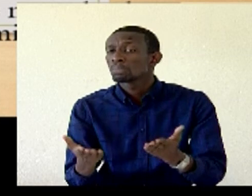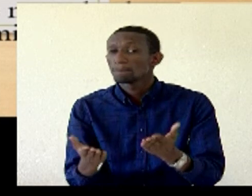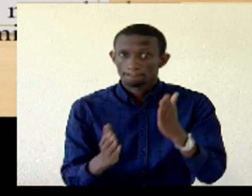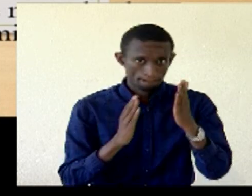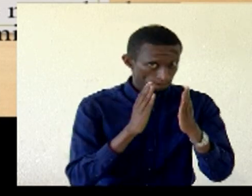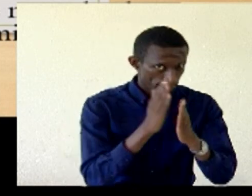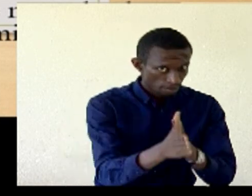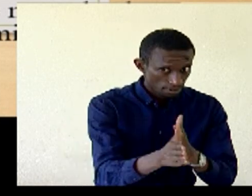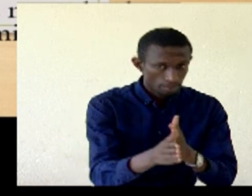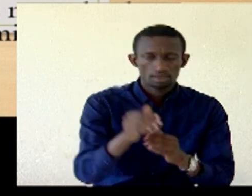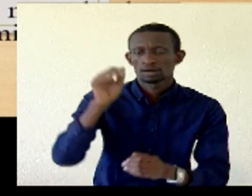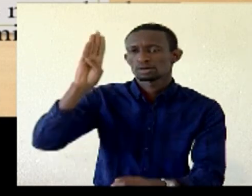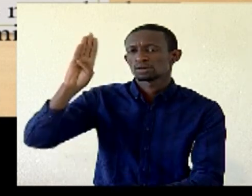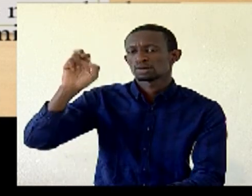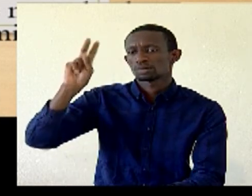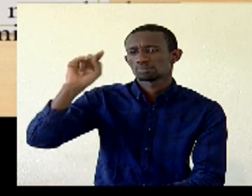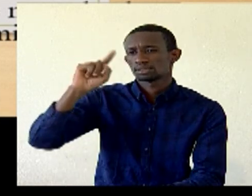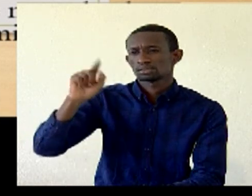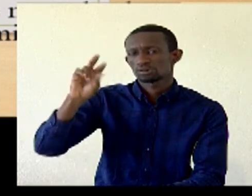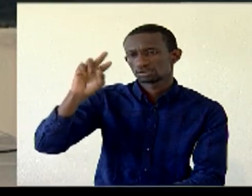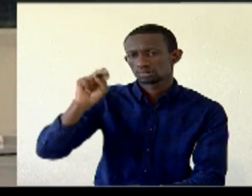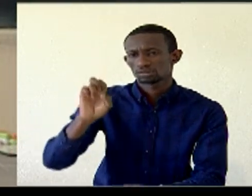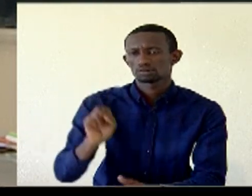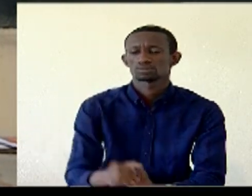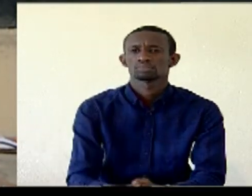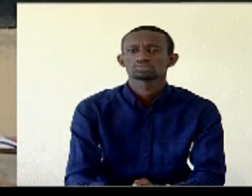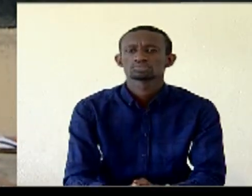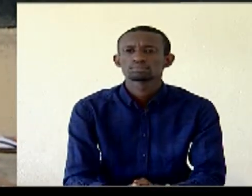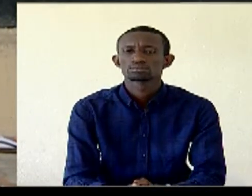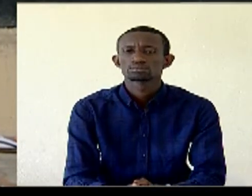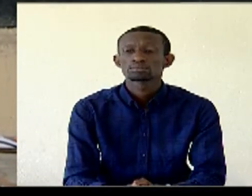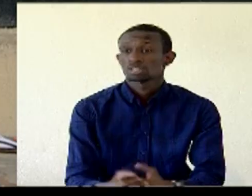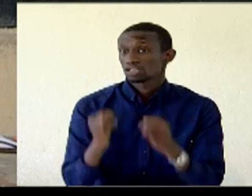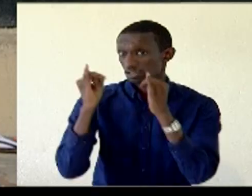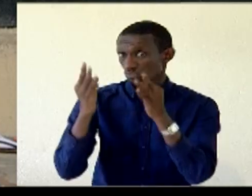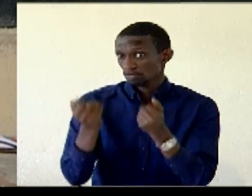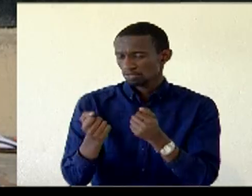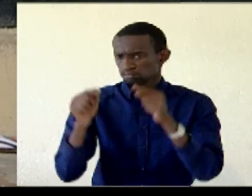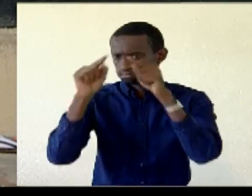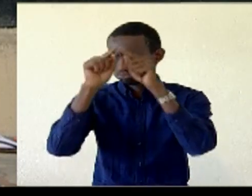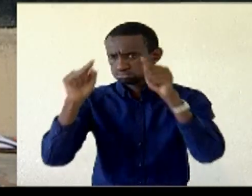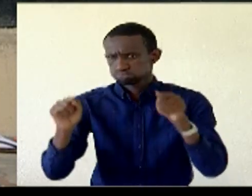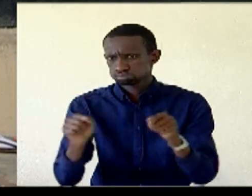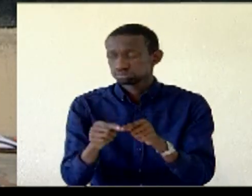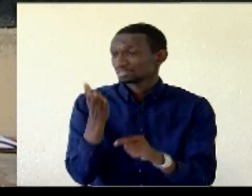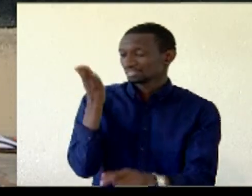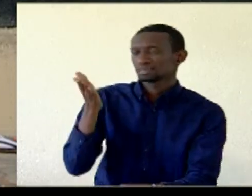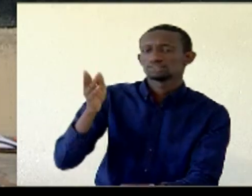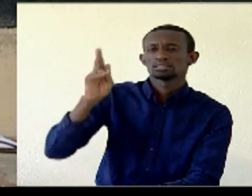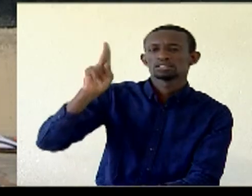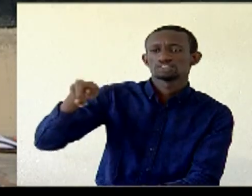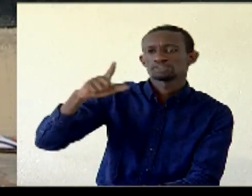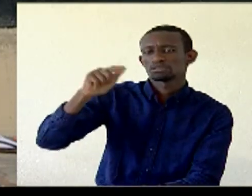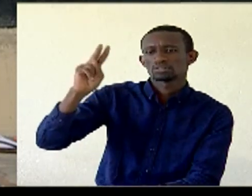on the benzene ring. Some of the examples, either if you have this is phenylamine, which is a